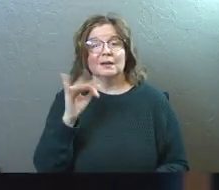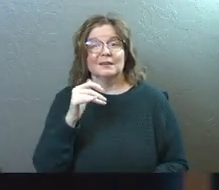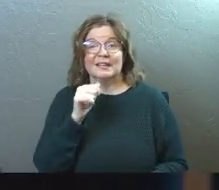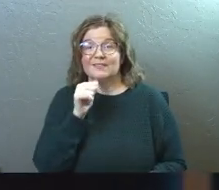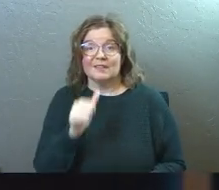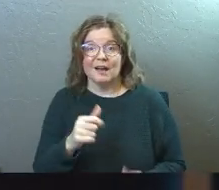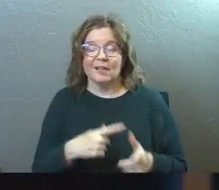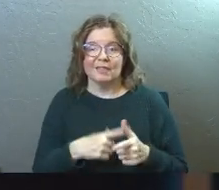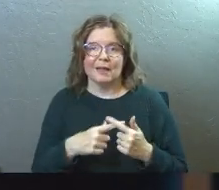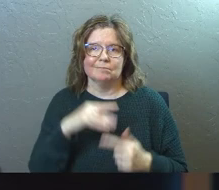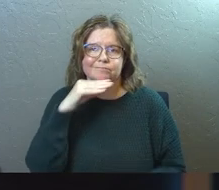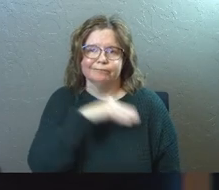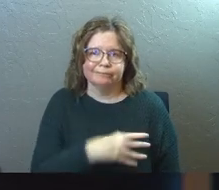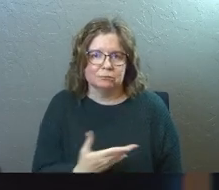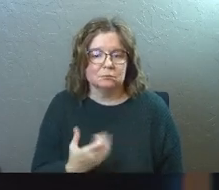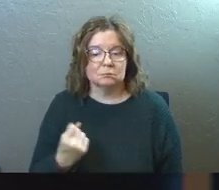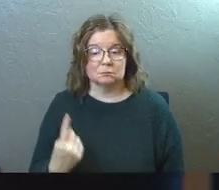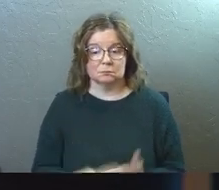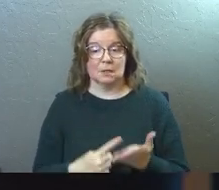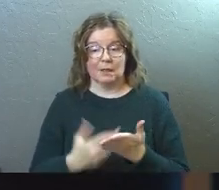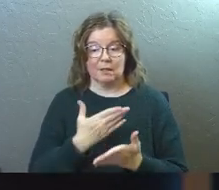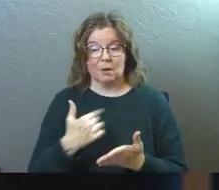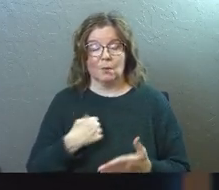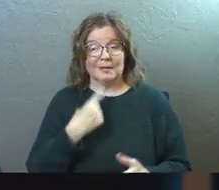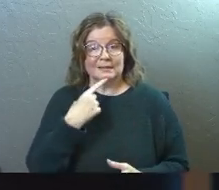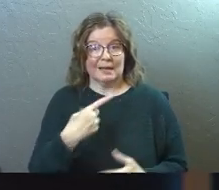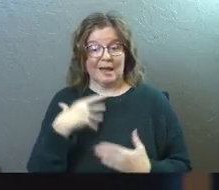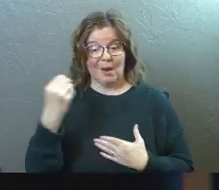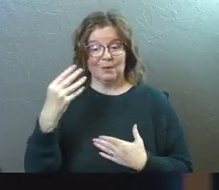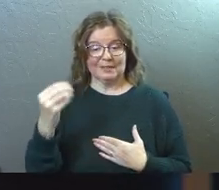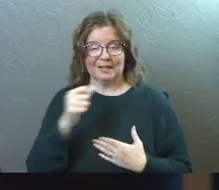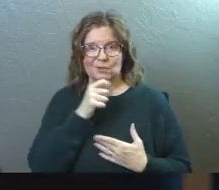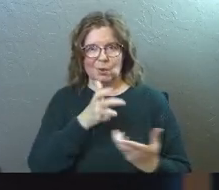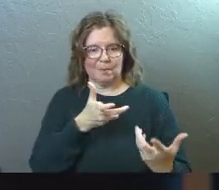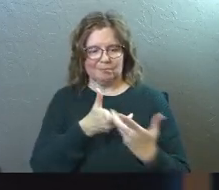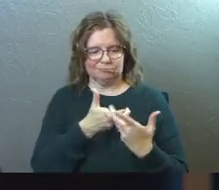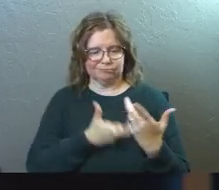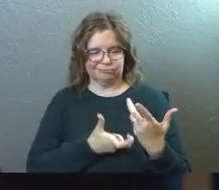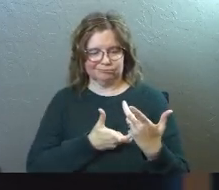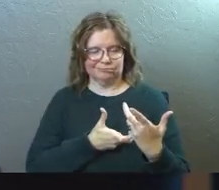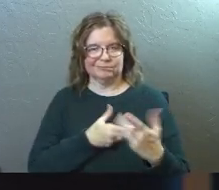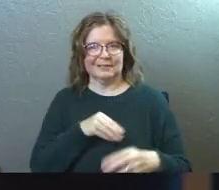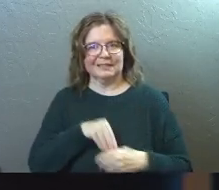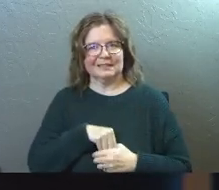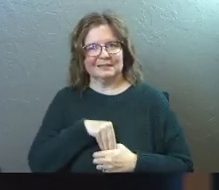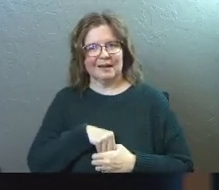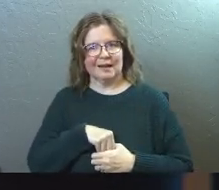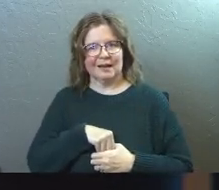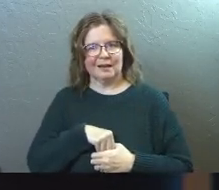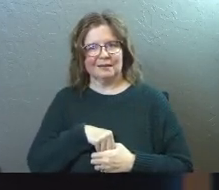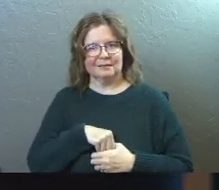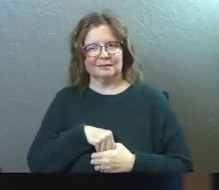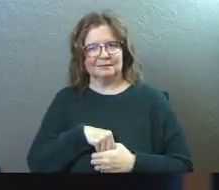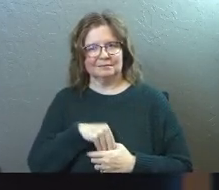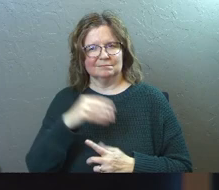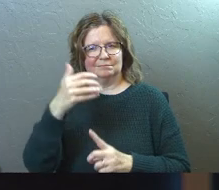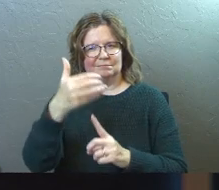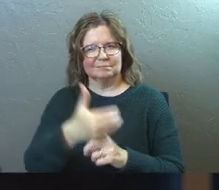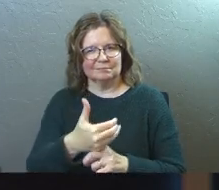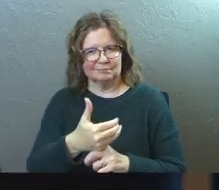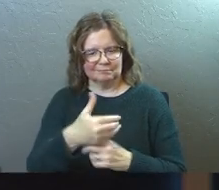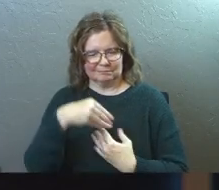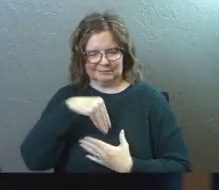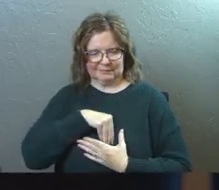it's hypocrisy. And sometimes the things that we say on the outside don't match the heart that's on the inside.